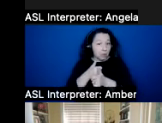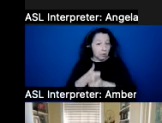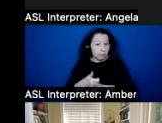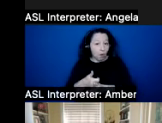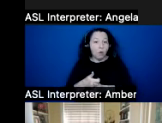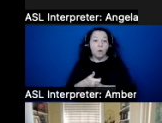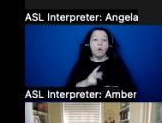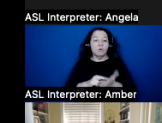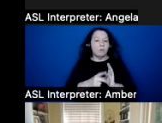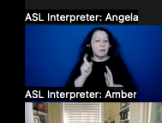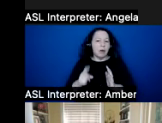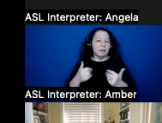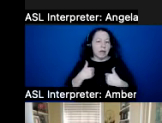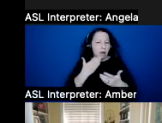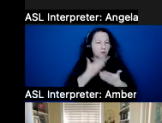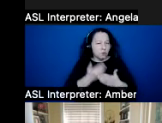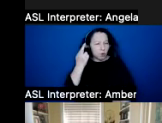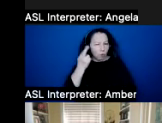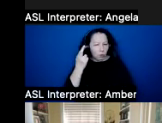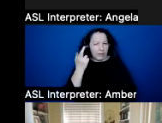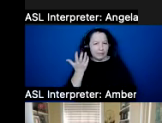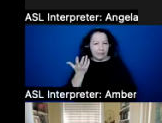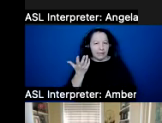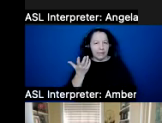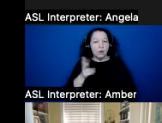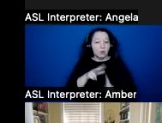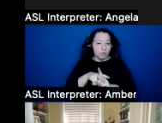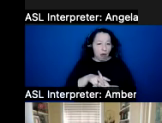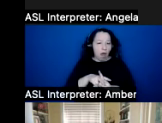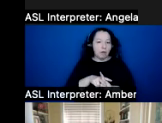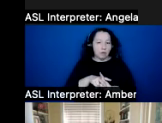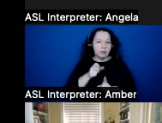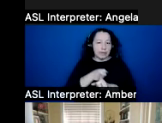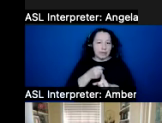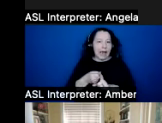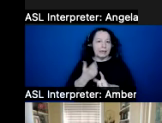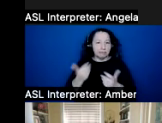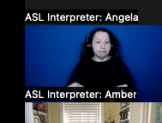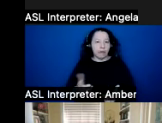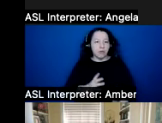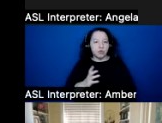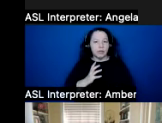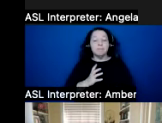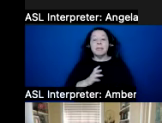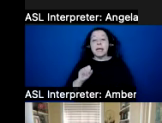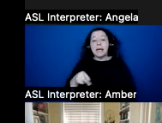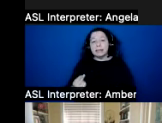follow. So they must have probable cause to even file a case. And like Steph was talking about earlier, if